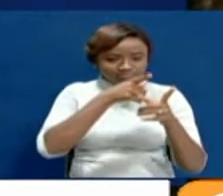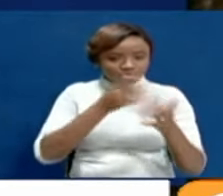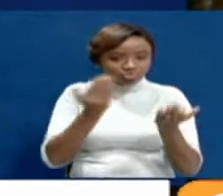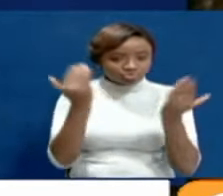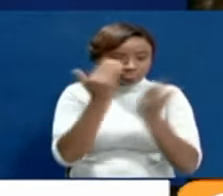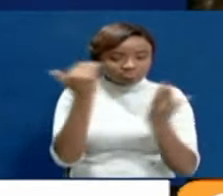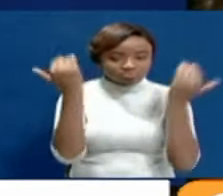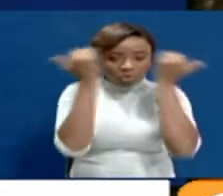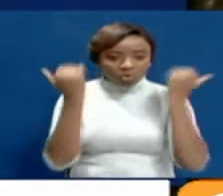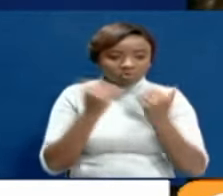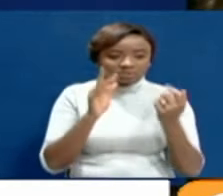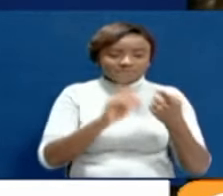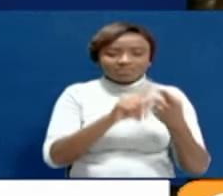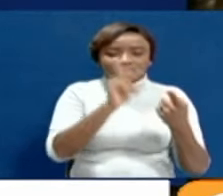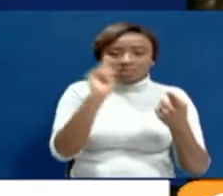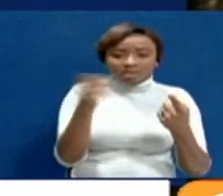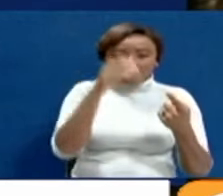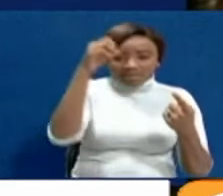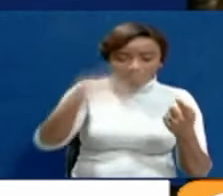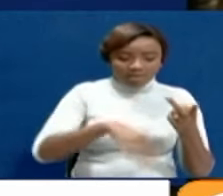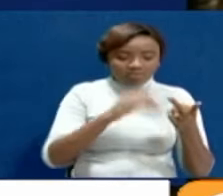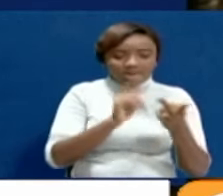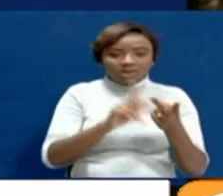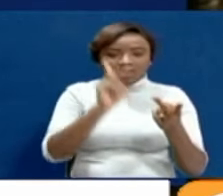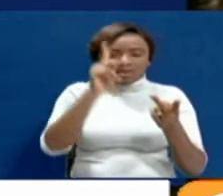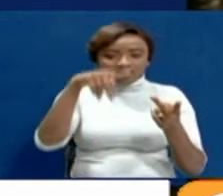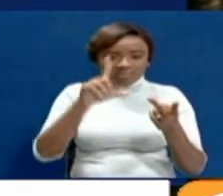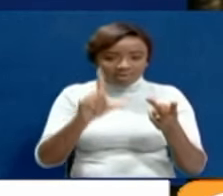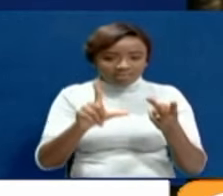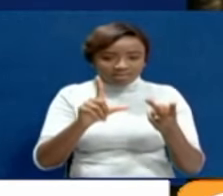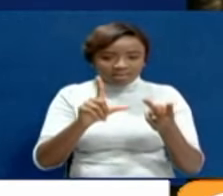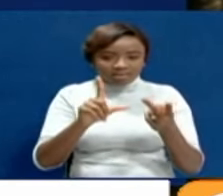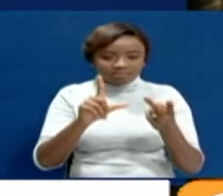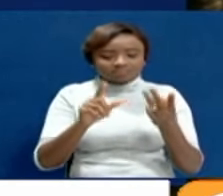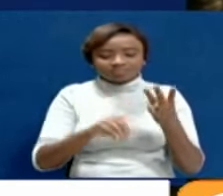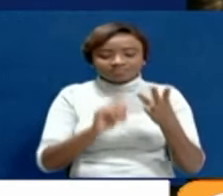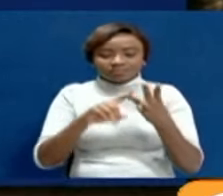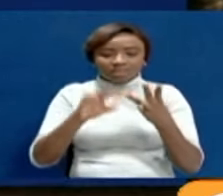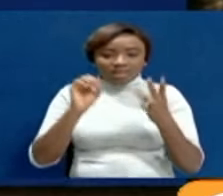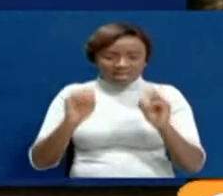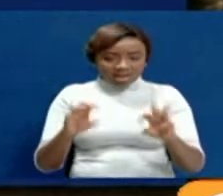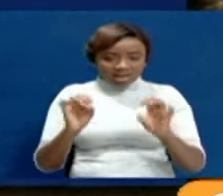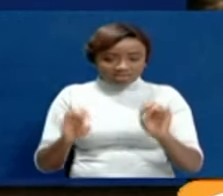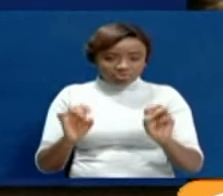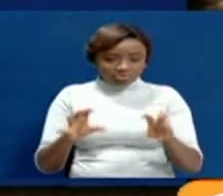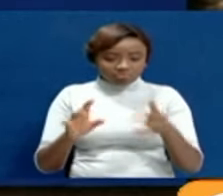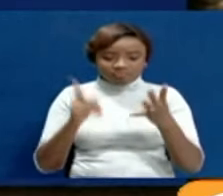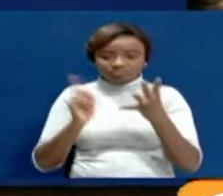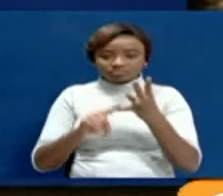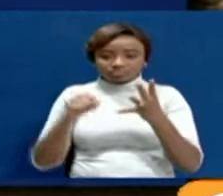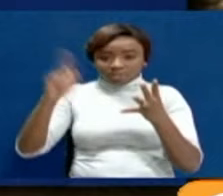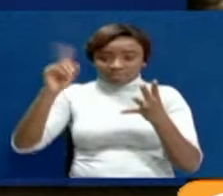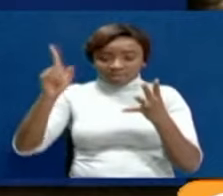Company, Kenya Power and Lighting Company, and the City Council of Nairobi and